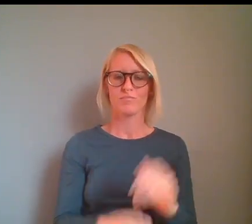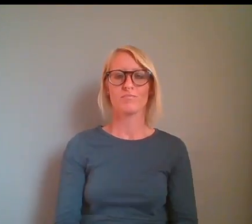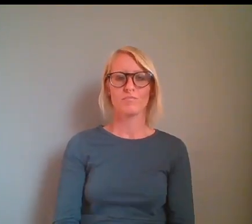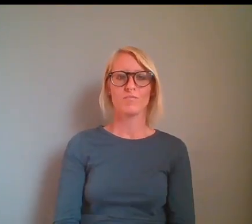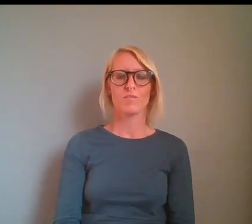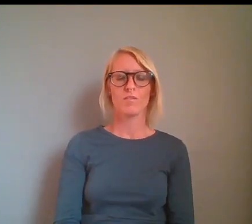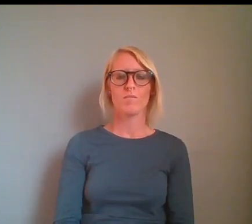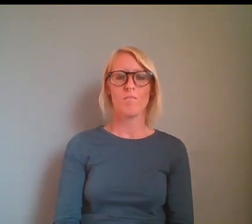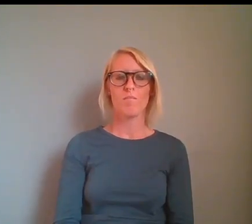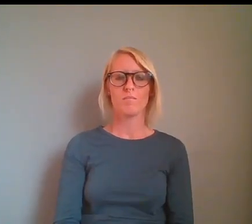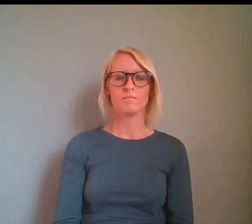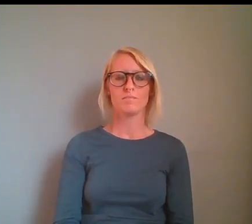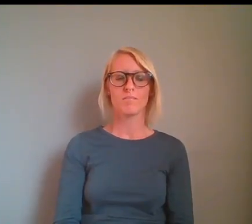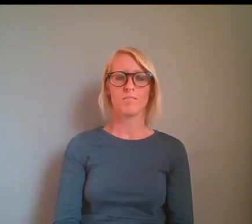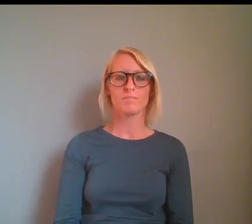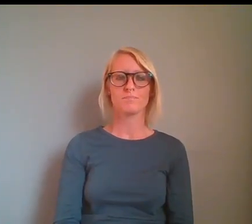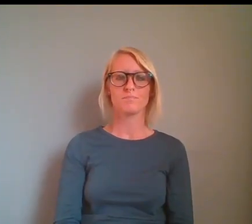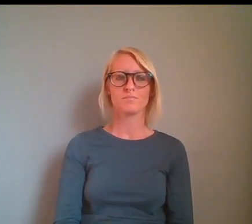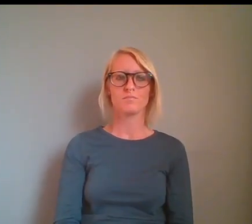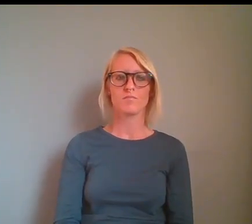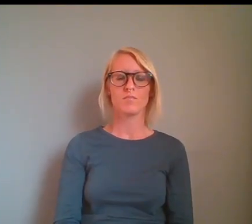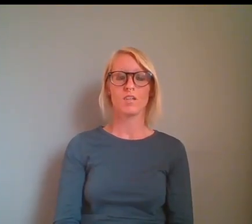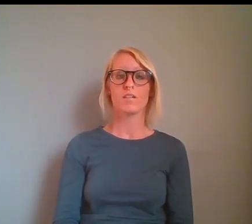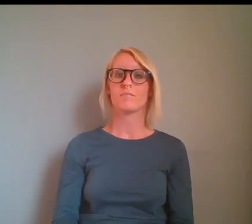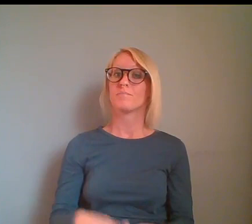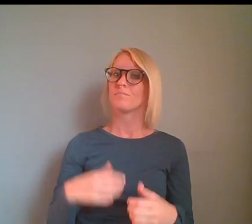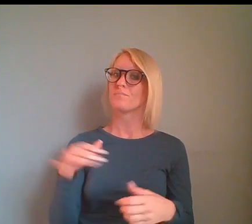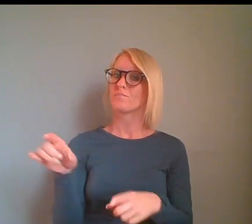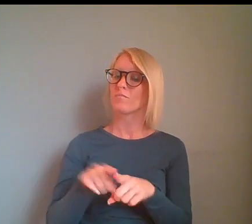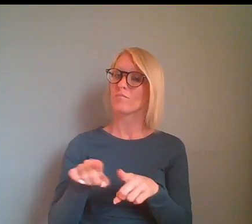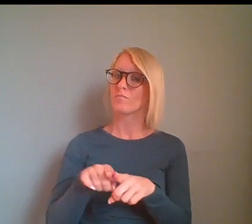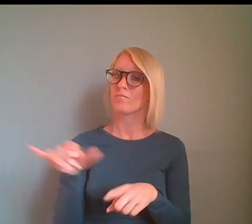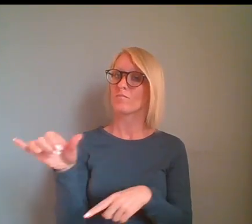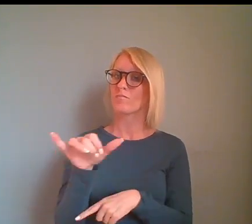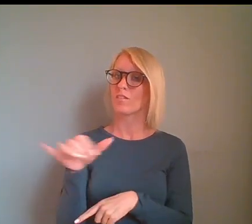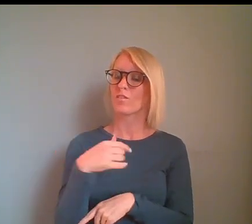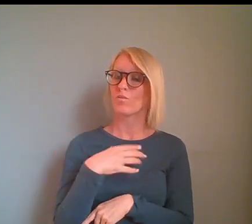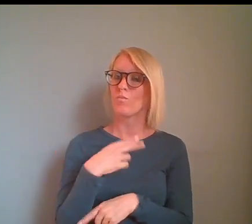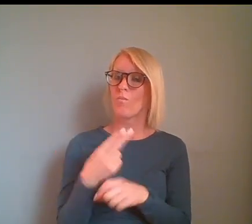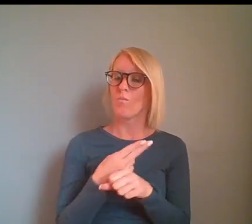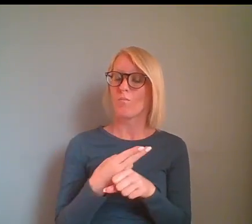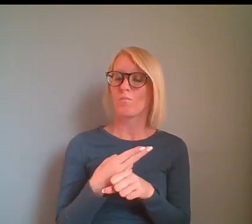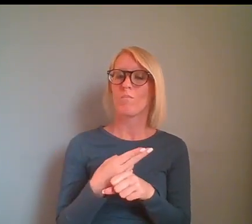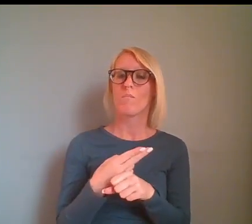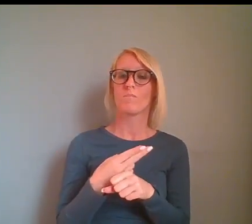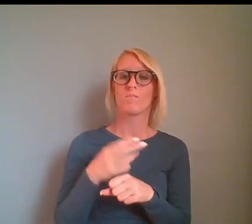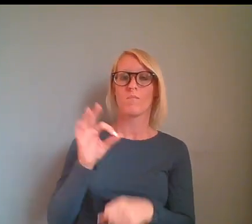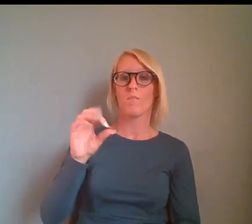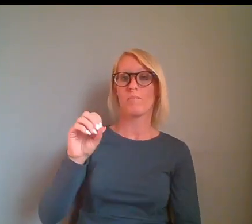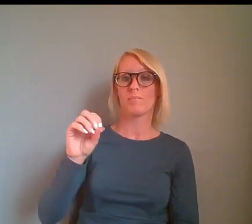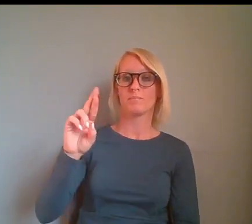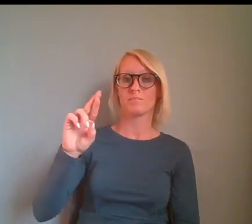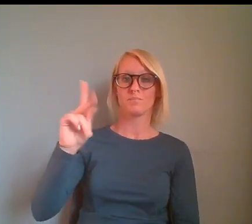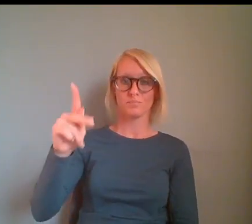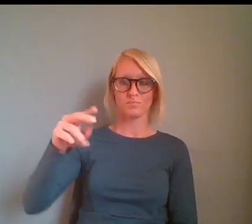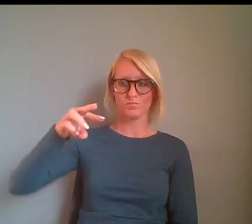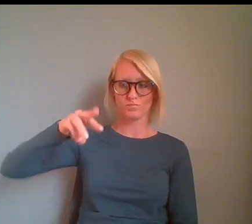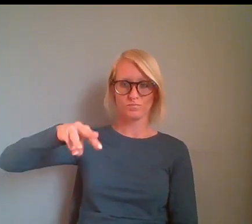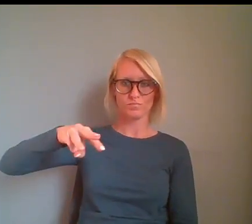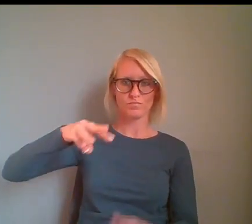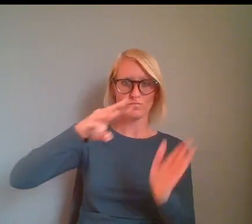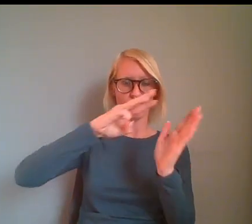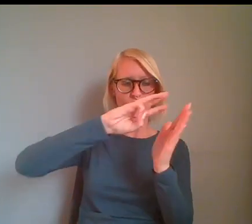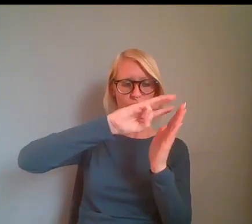So the other thing that I like to use a lot is forks, and forks make really great hair, don't